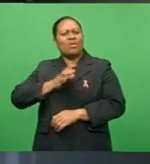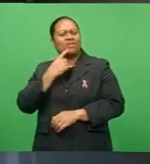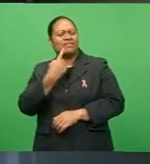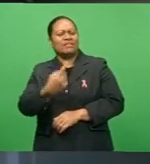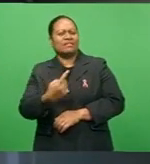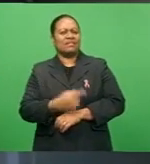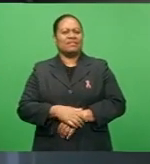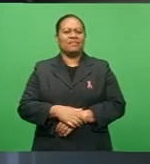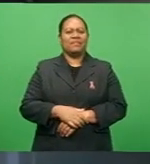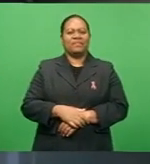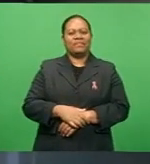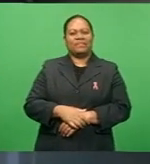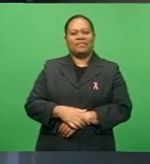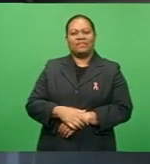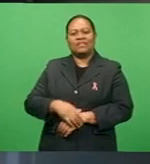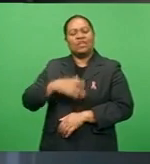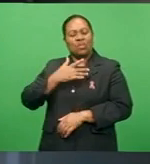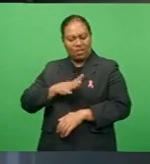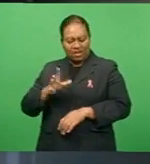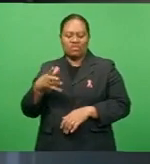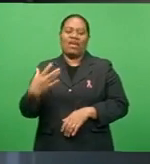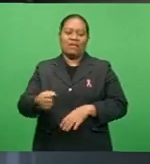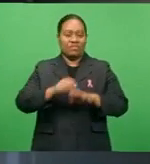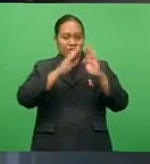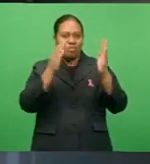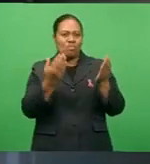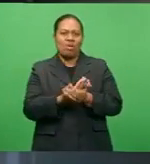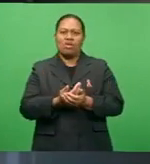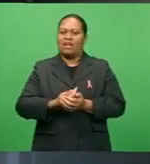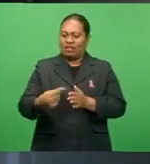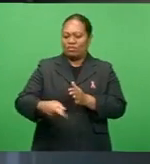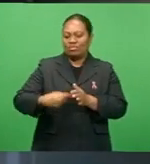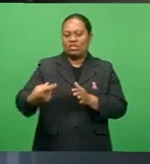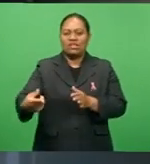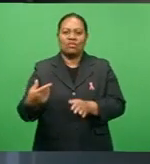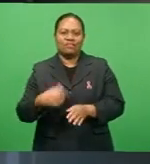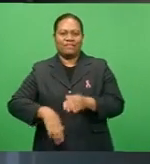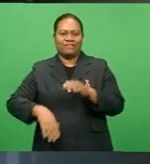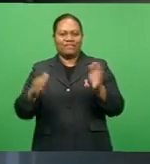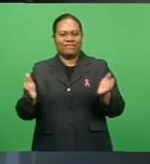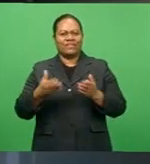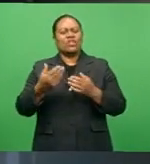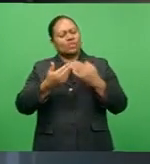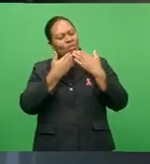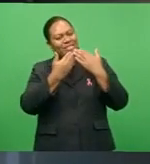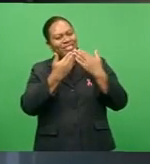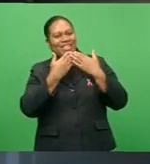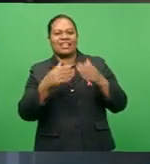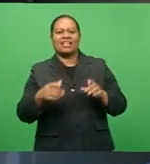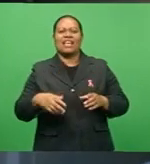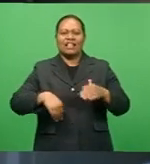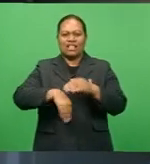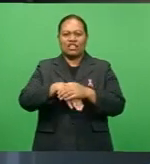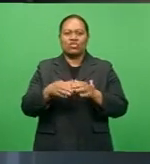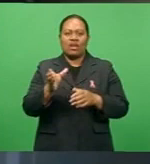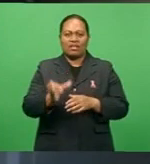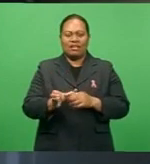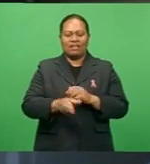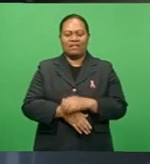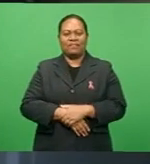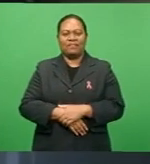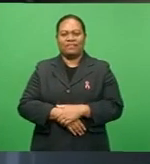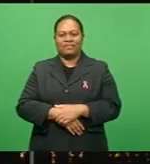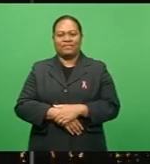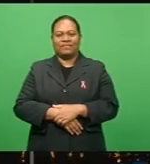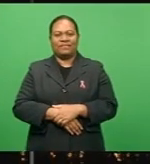The Flow Valve Suva football side has moved up in the Vodafone Premier League table after thrashing AMPS Industries Nasinu 5-0